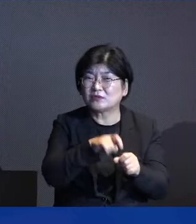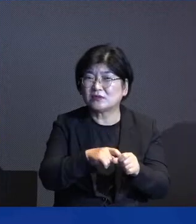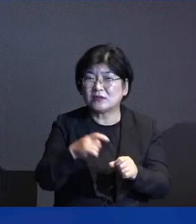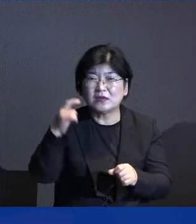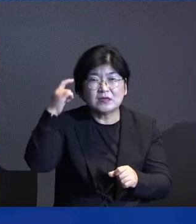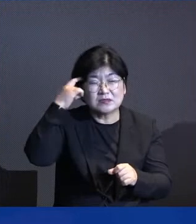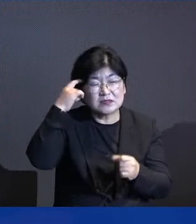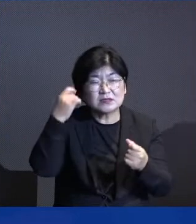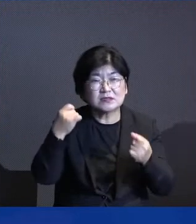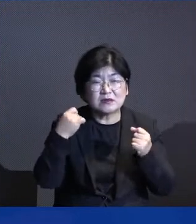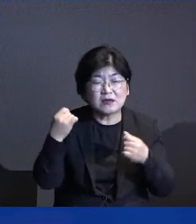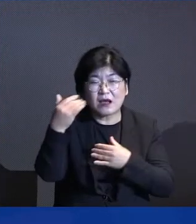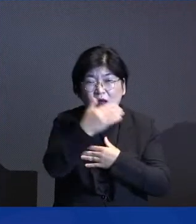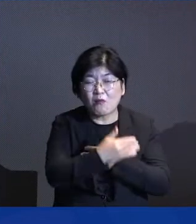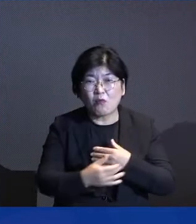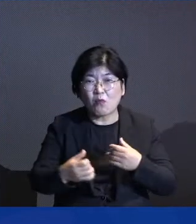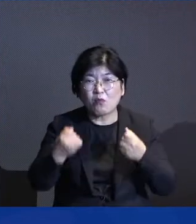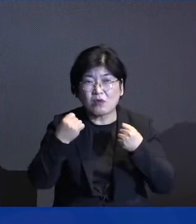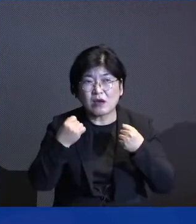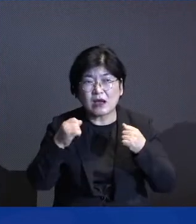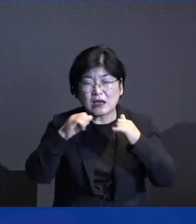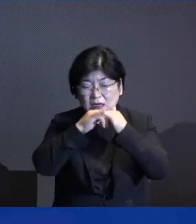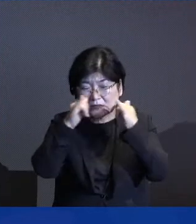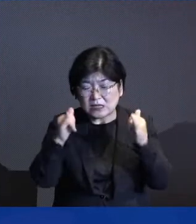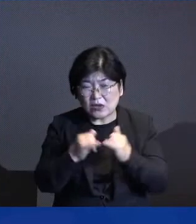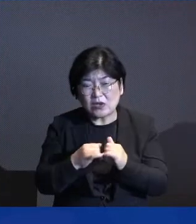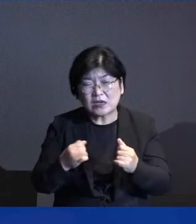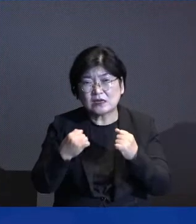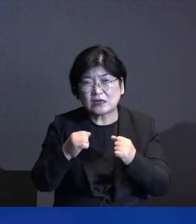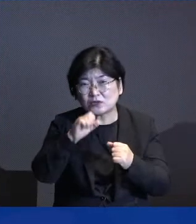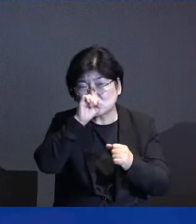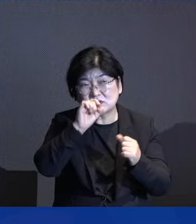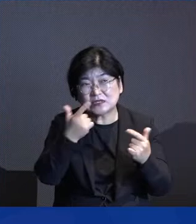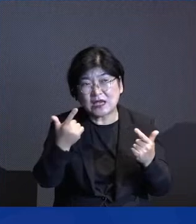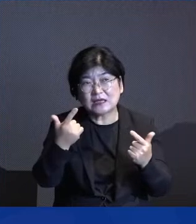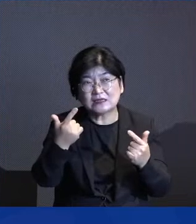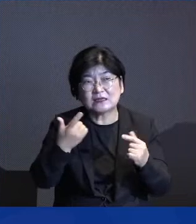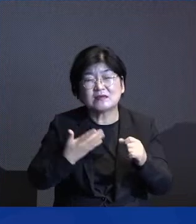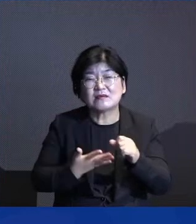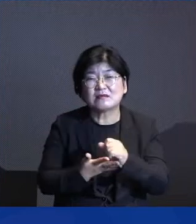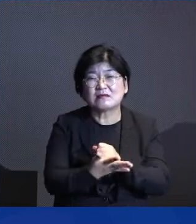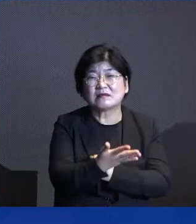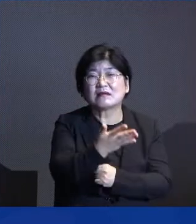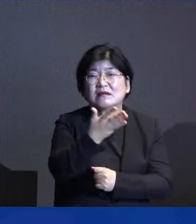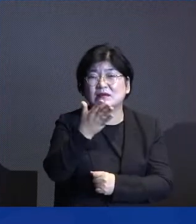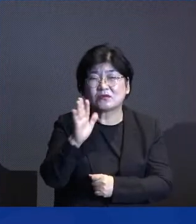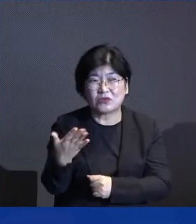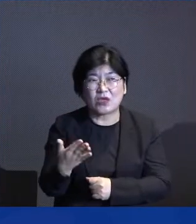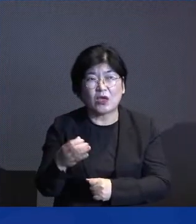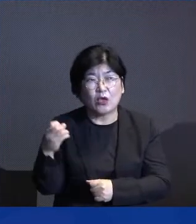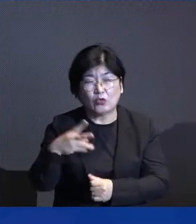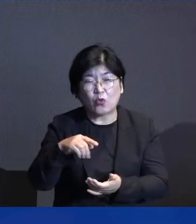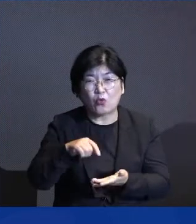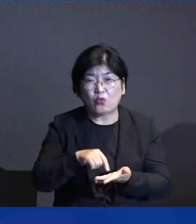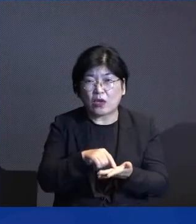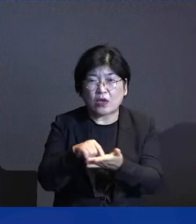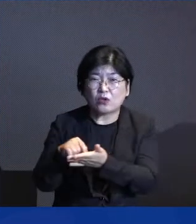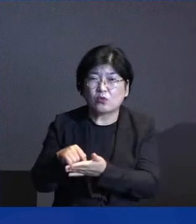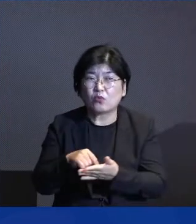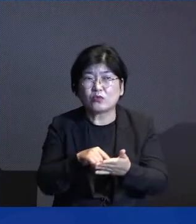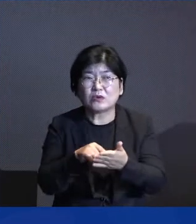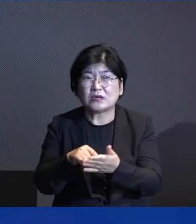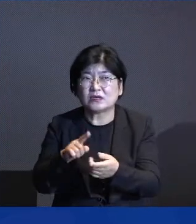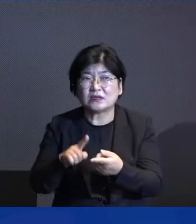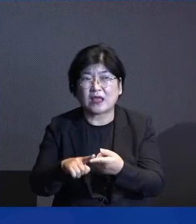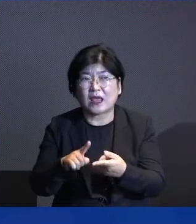well-being among older adults. And risk factors for loneliness include female gender and poor health status, and